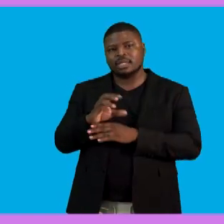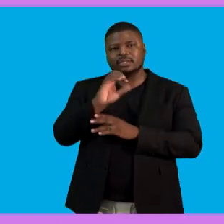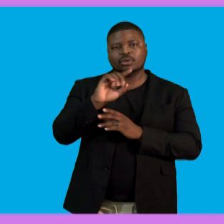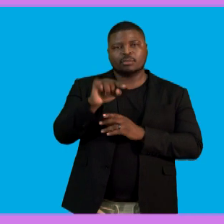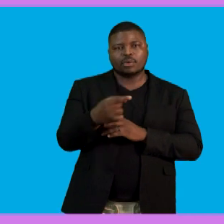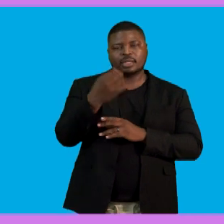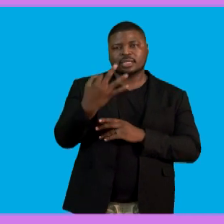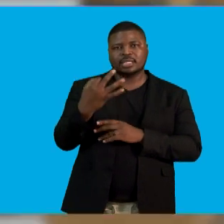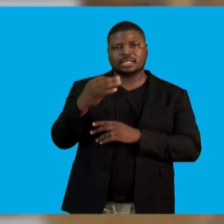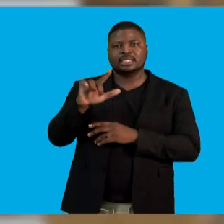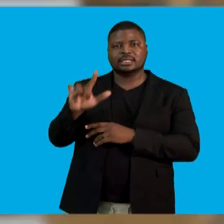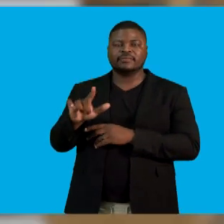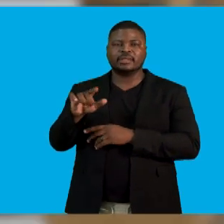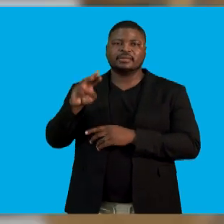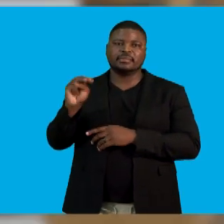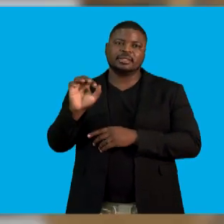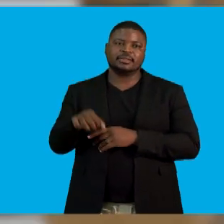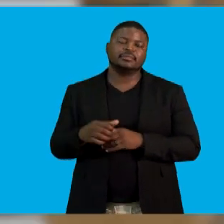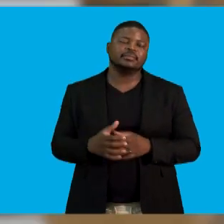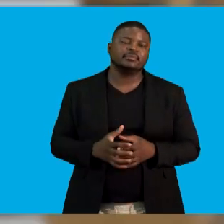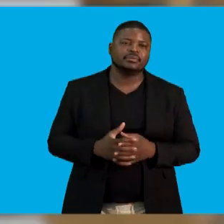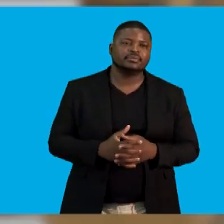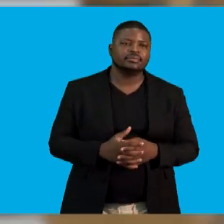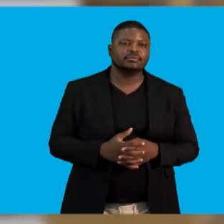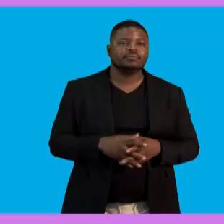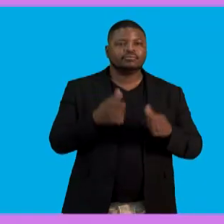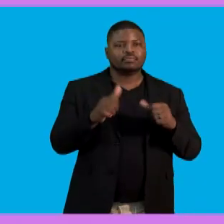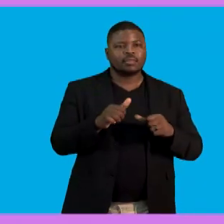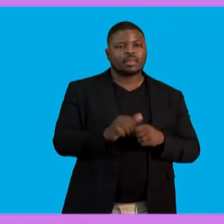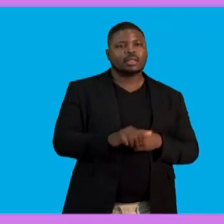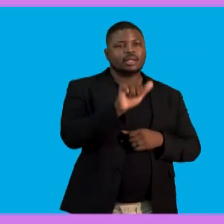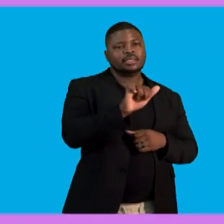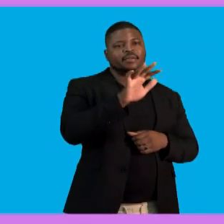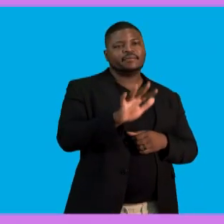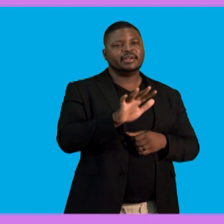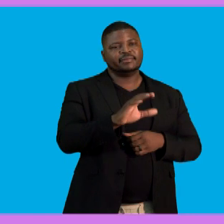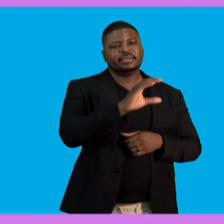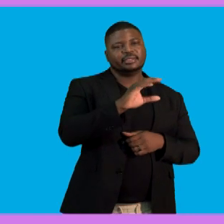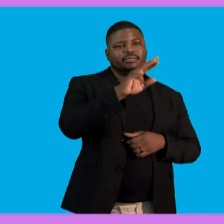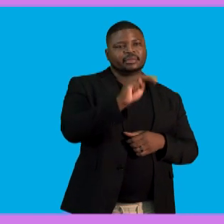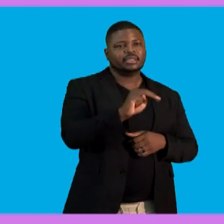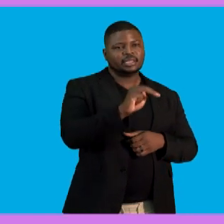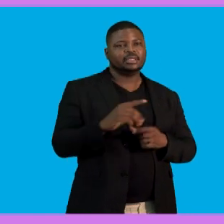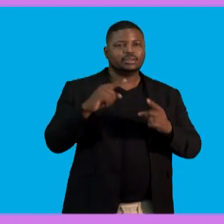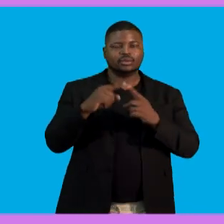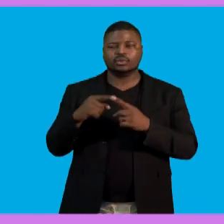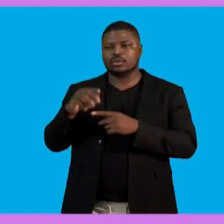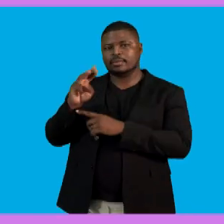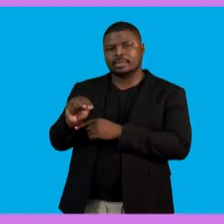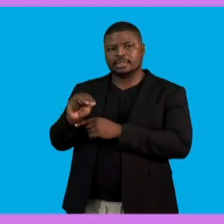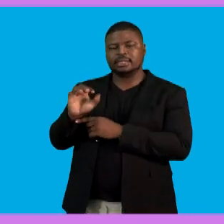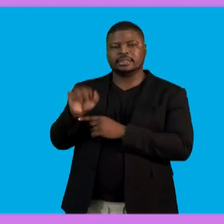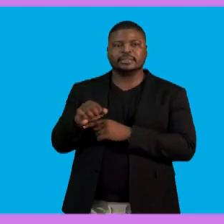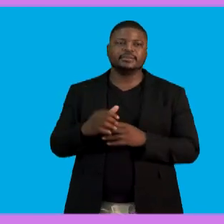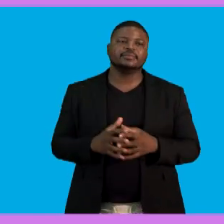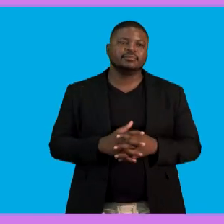0.3 meters. Then the last one says 65 centimeter to meters. It's the same as the first one,